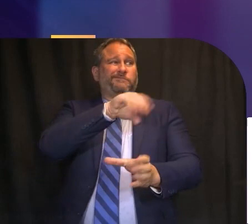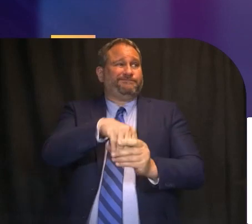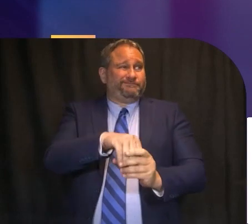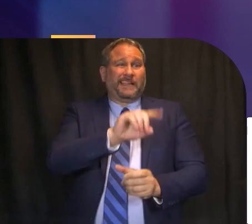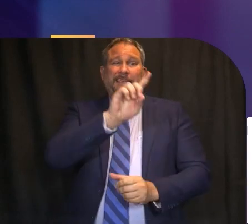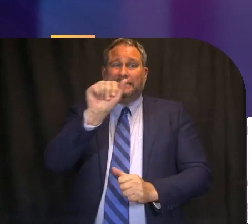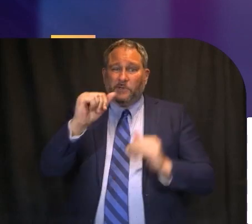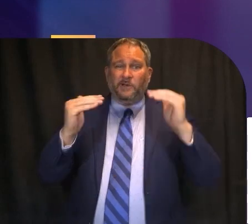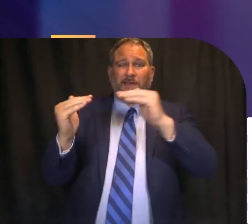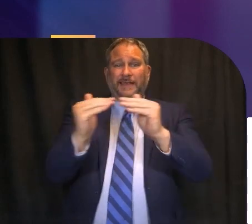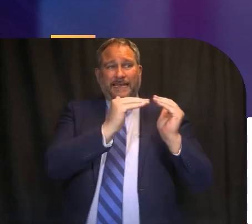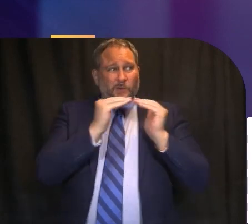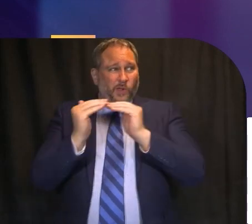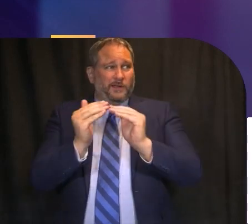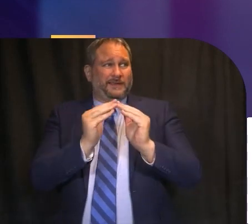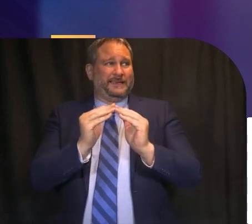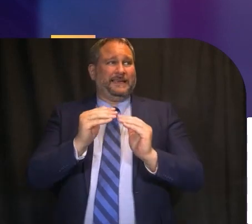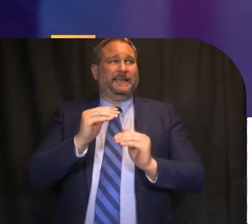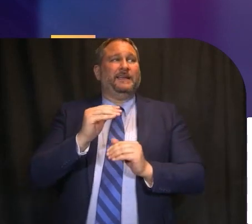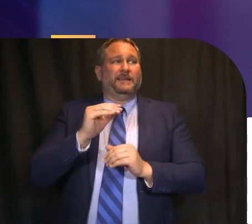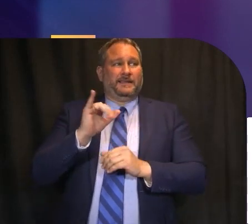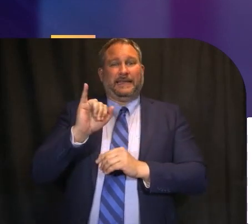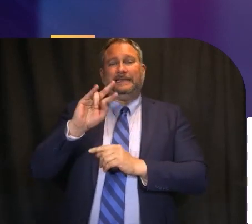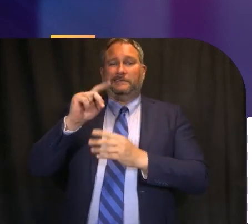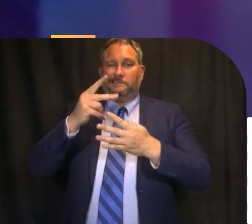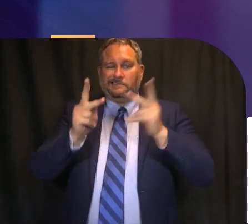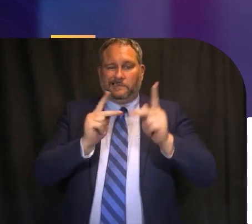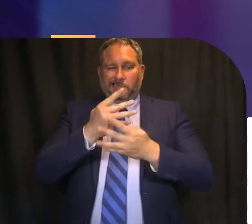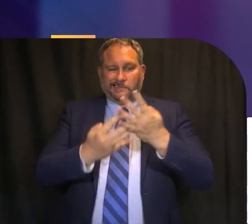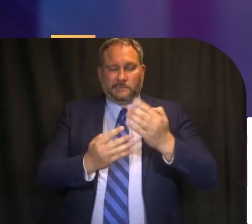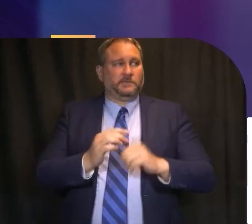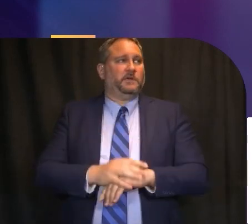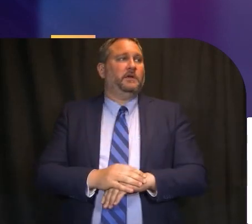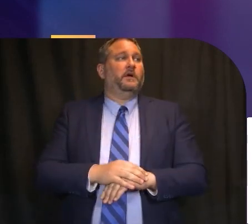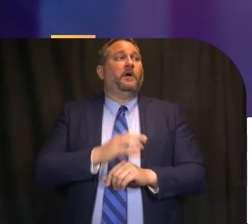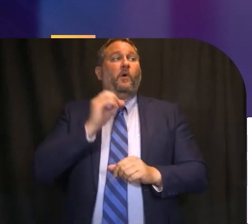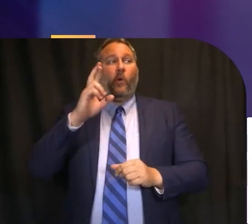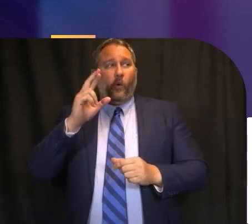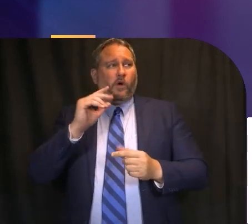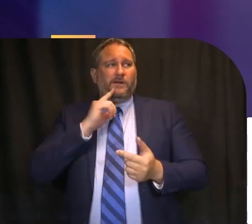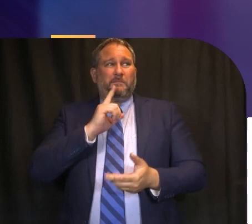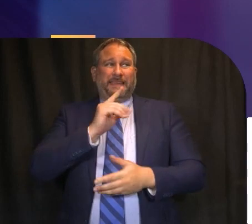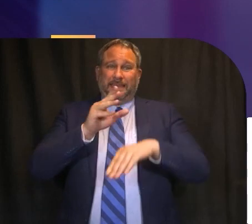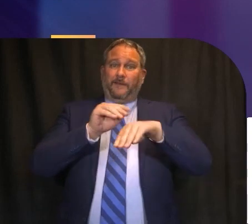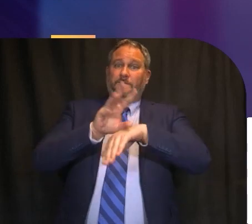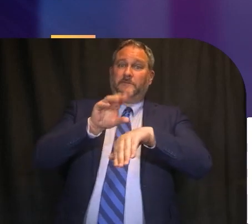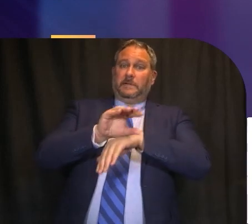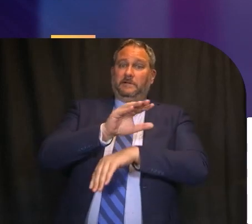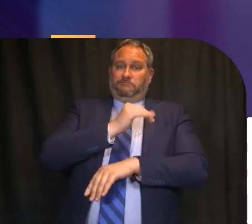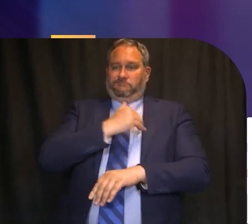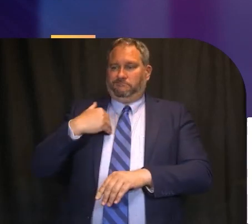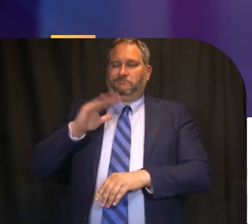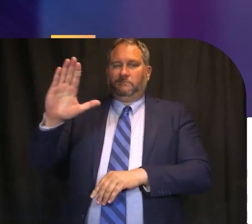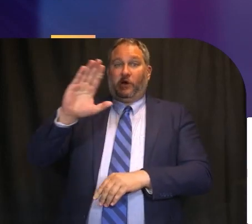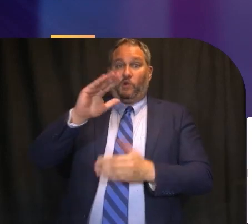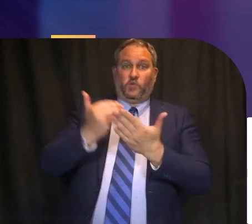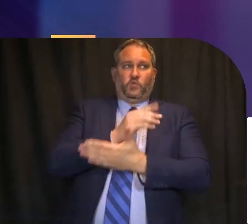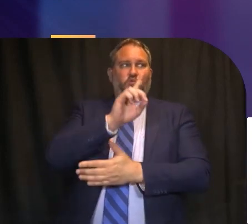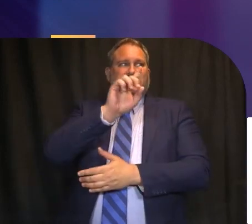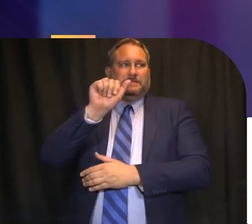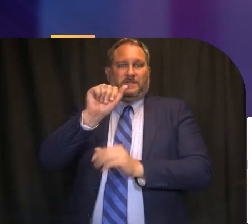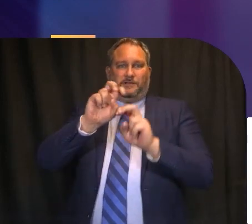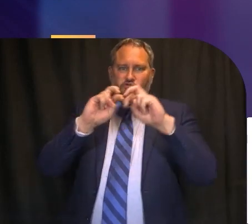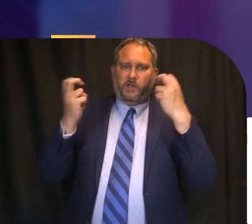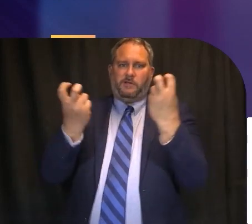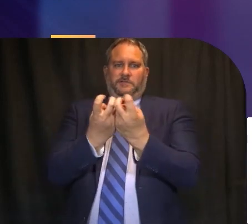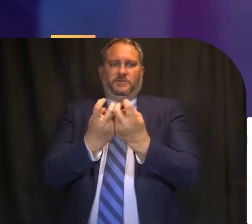of AAPD's new Disability Advisory Roundtable, businesses can be a game changer when